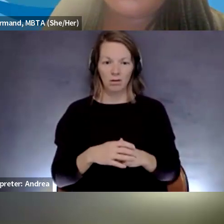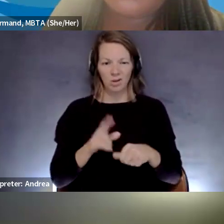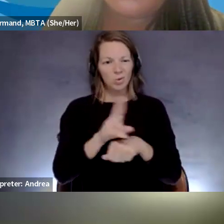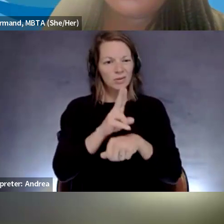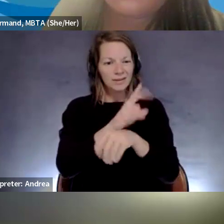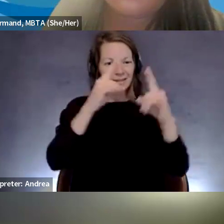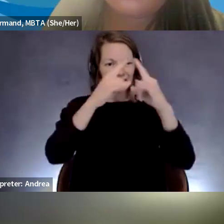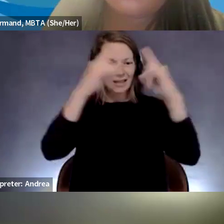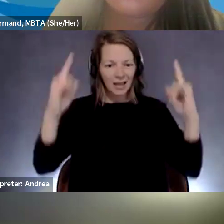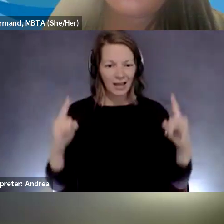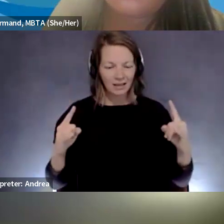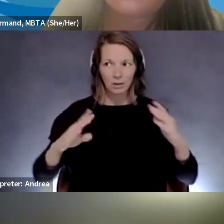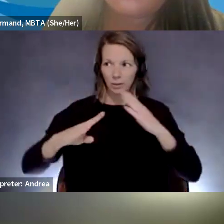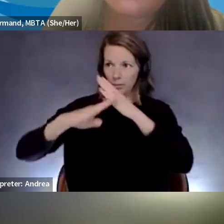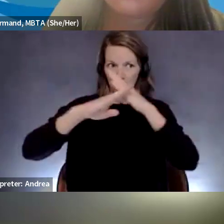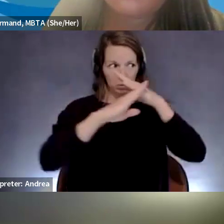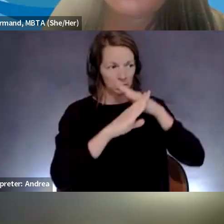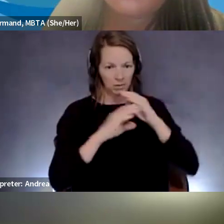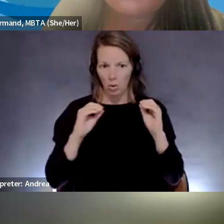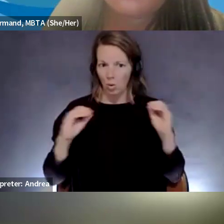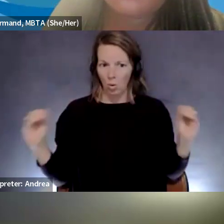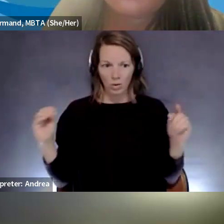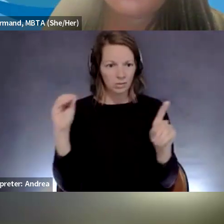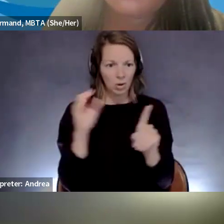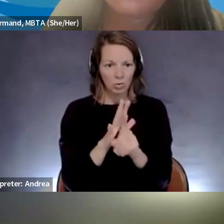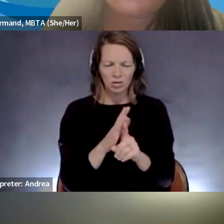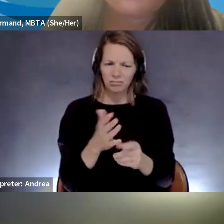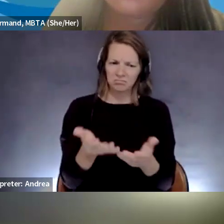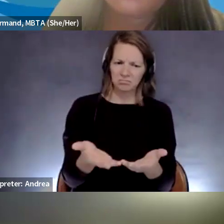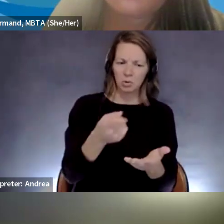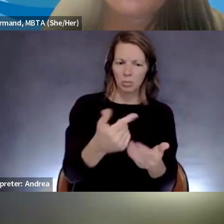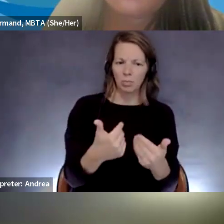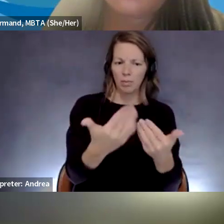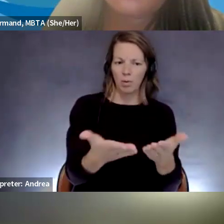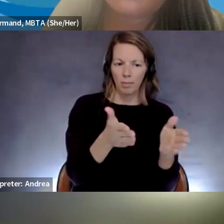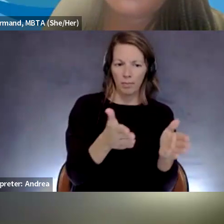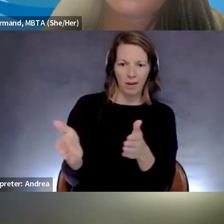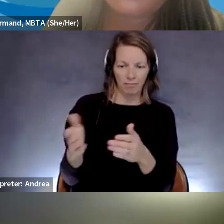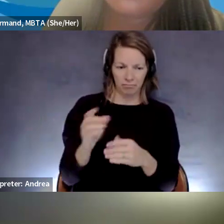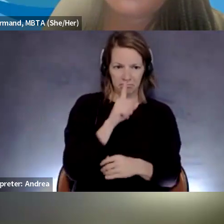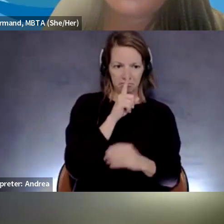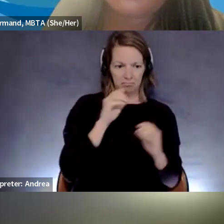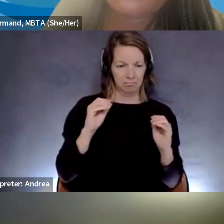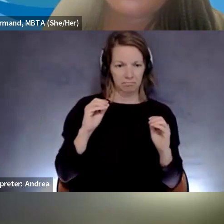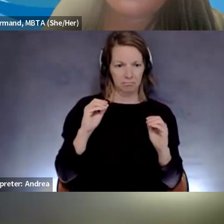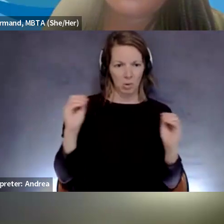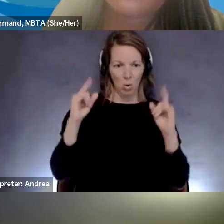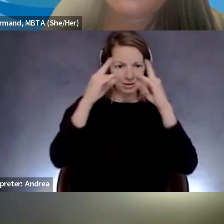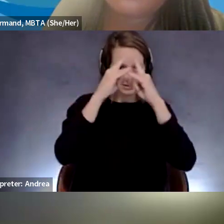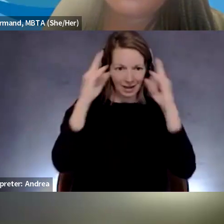no exposure. And you're proposing a plan that doesn't have nearly the same